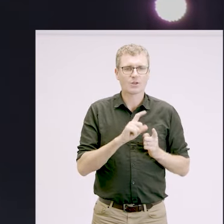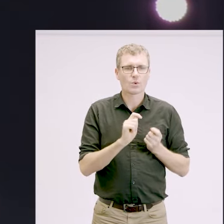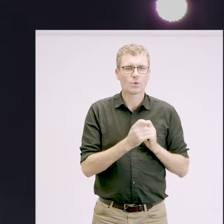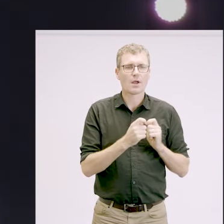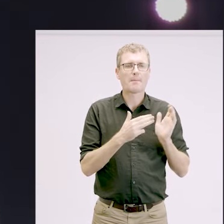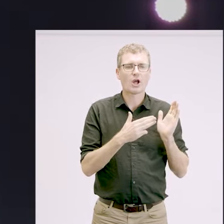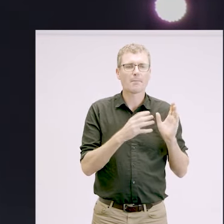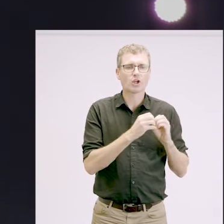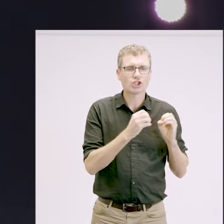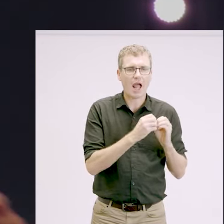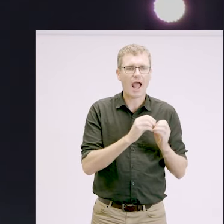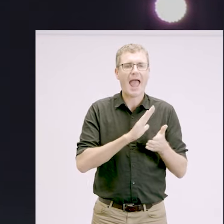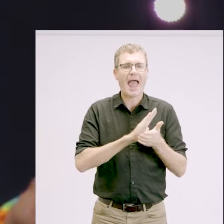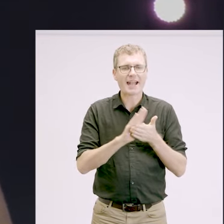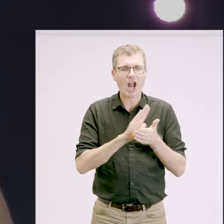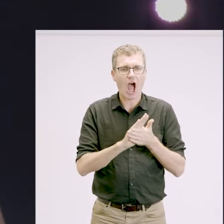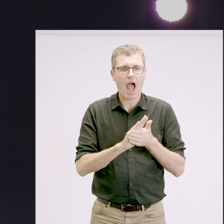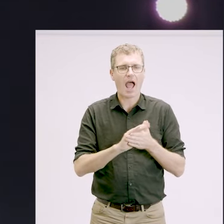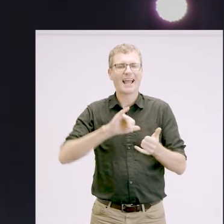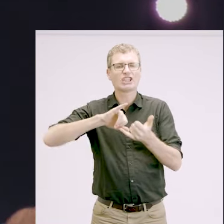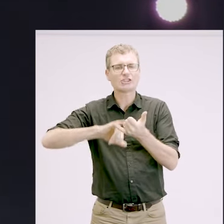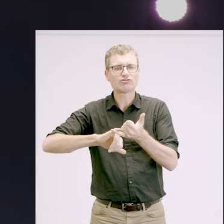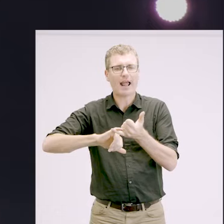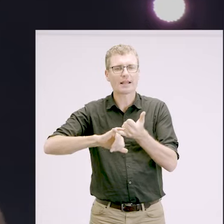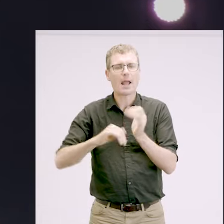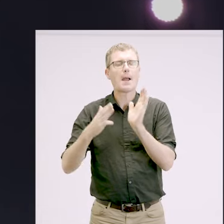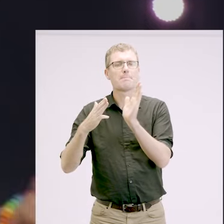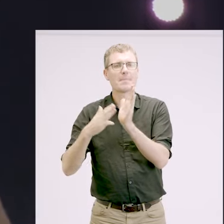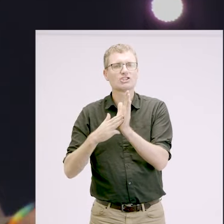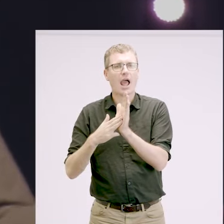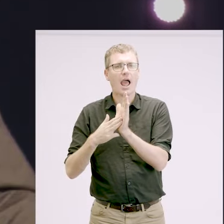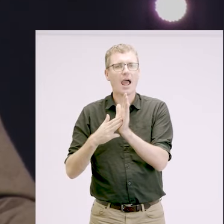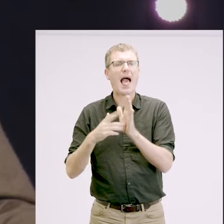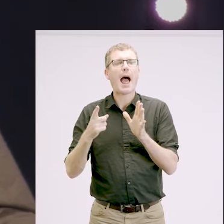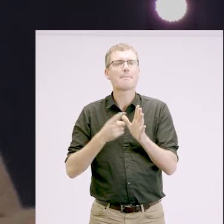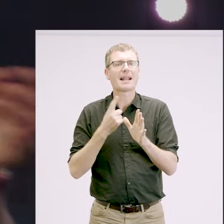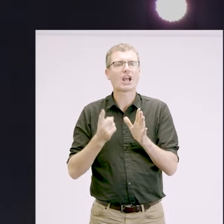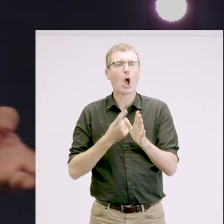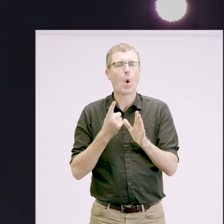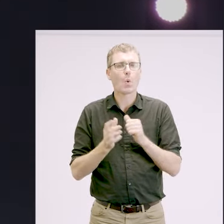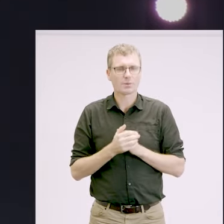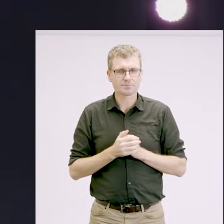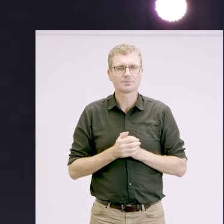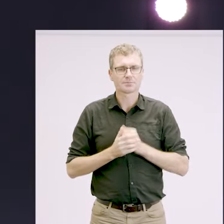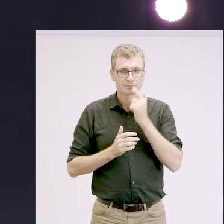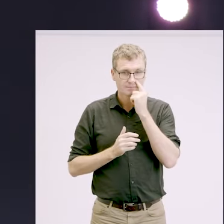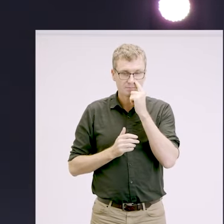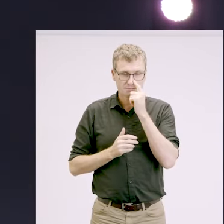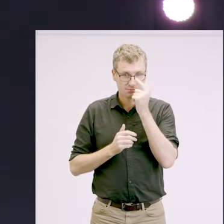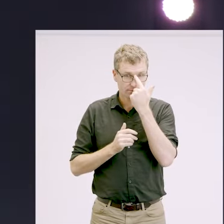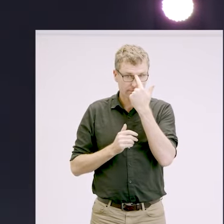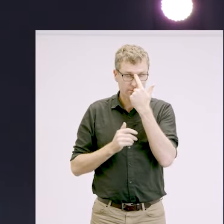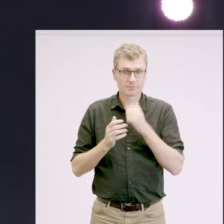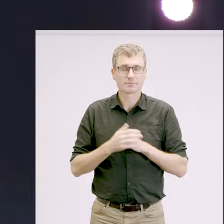he called Belteshazzar. Hananiah was Shadrach, Mishael, Meshach, and Azariah, Abednego. And you probably know those names from the